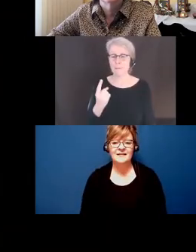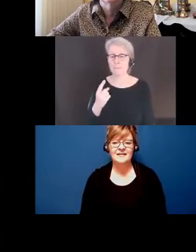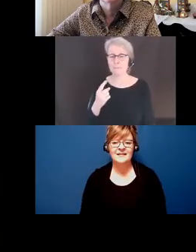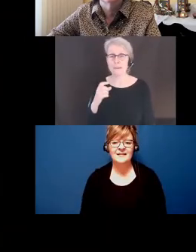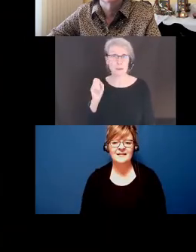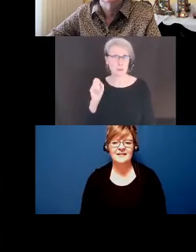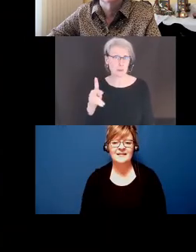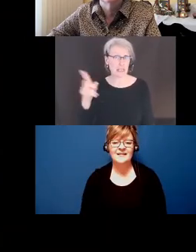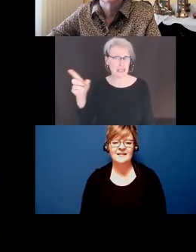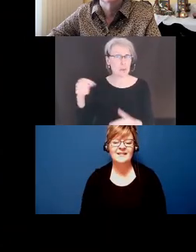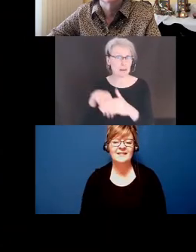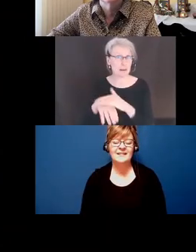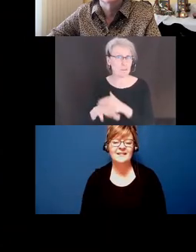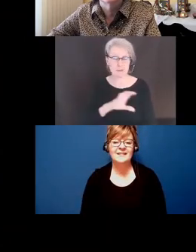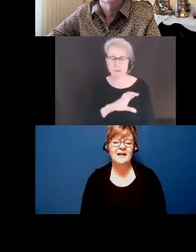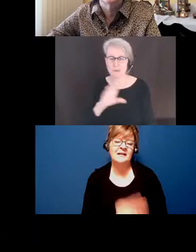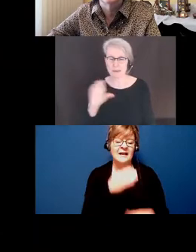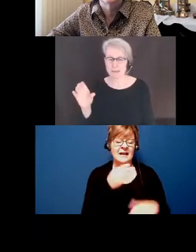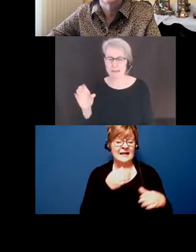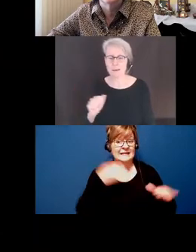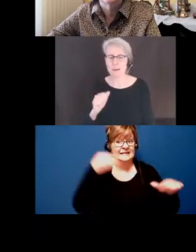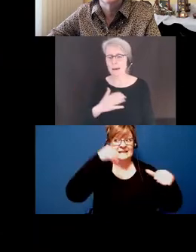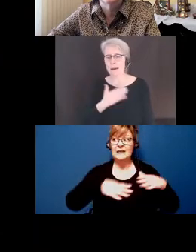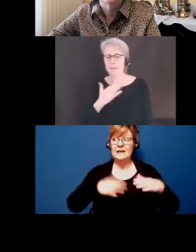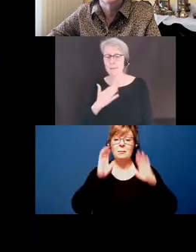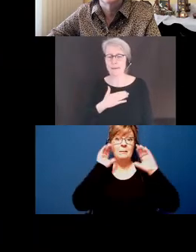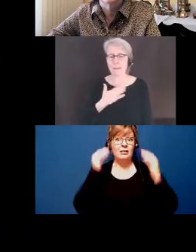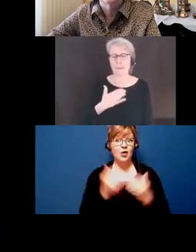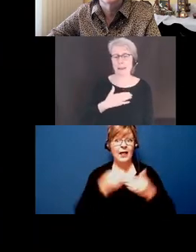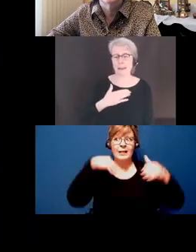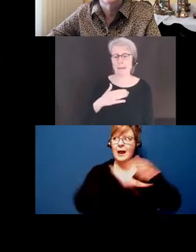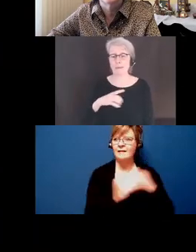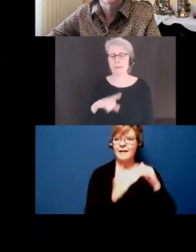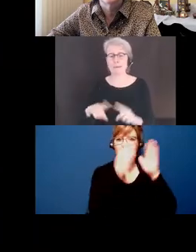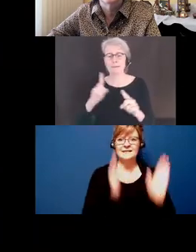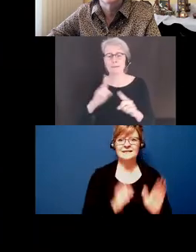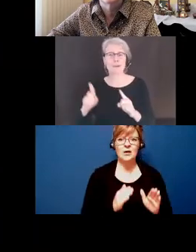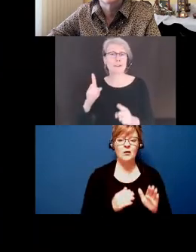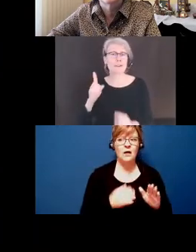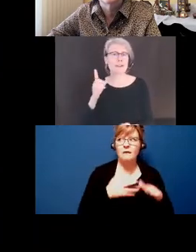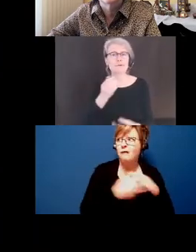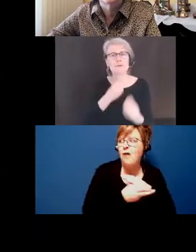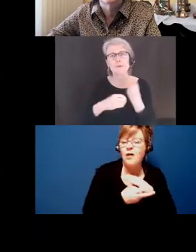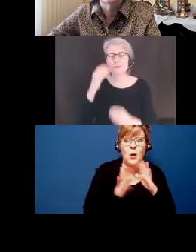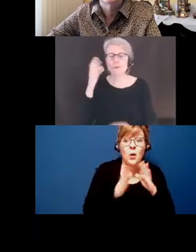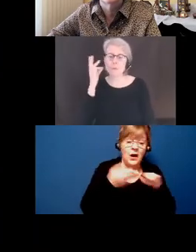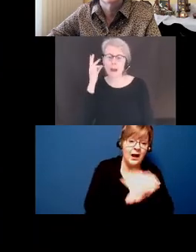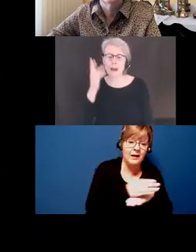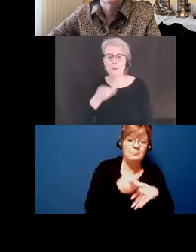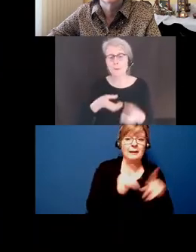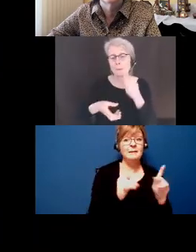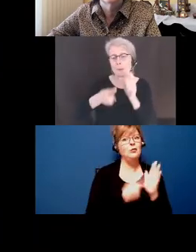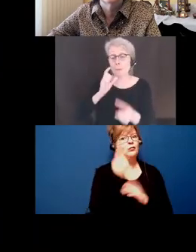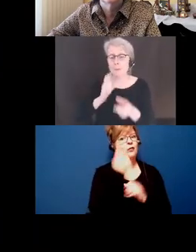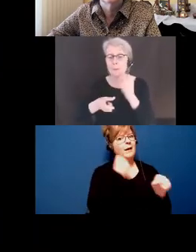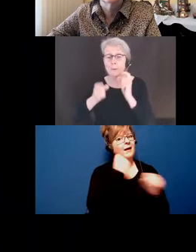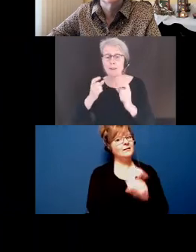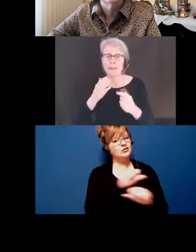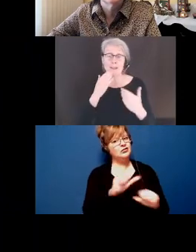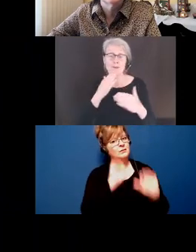okay on Christmas. Oh, happy Mary's my little faithful cousin cheer. And thanks for sharing what you do